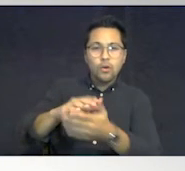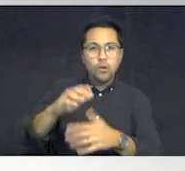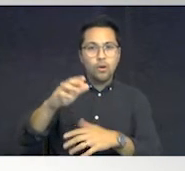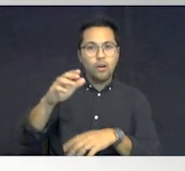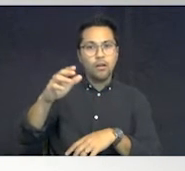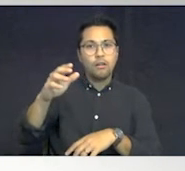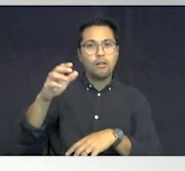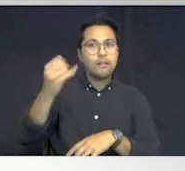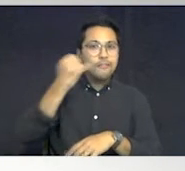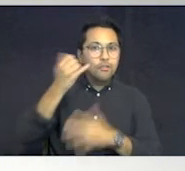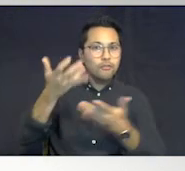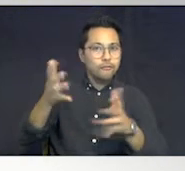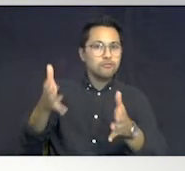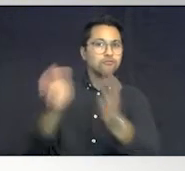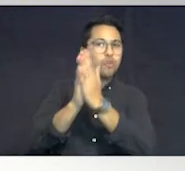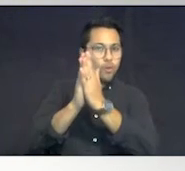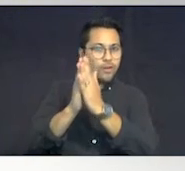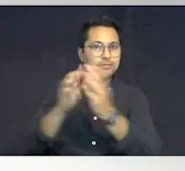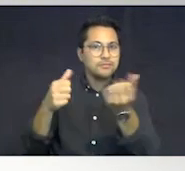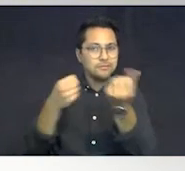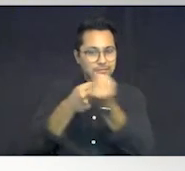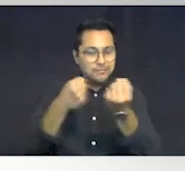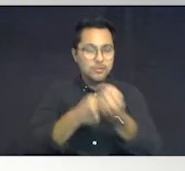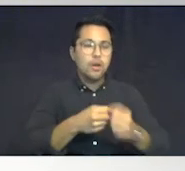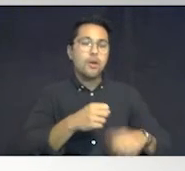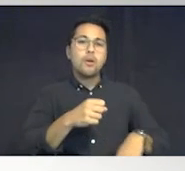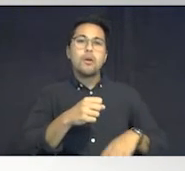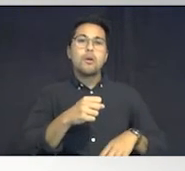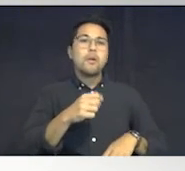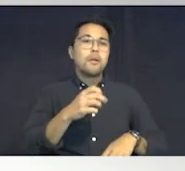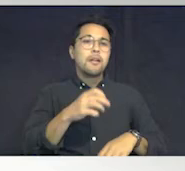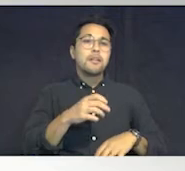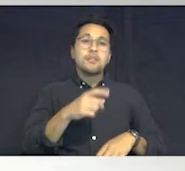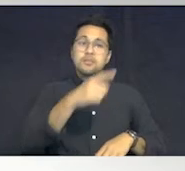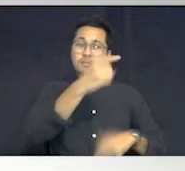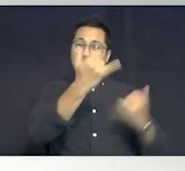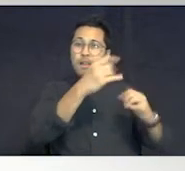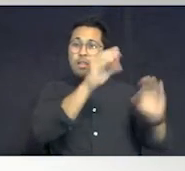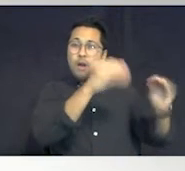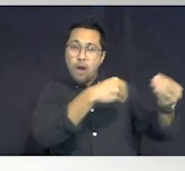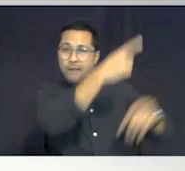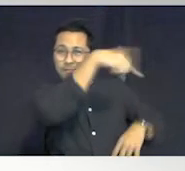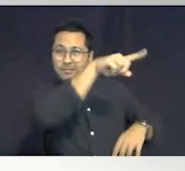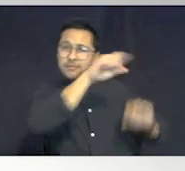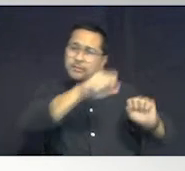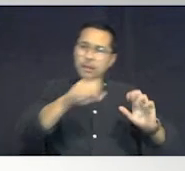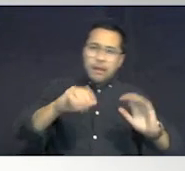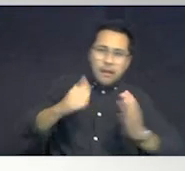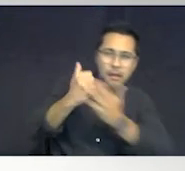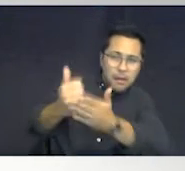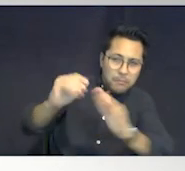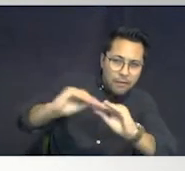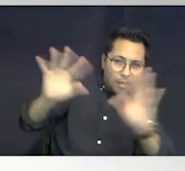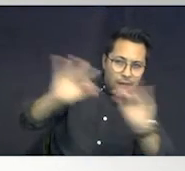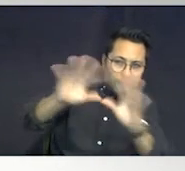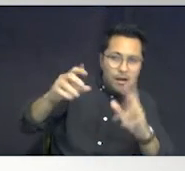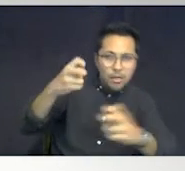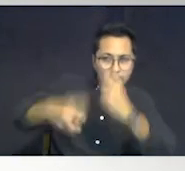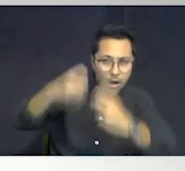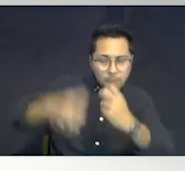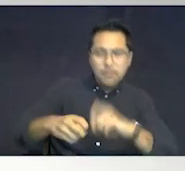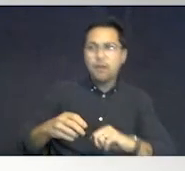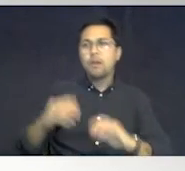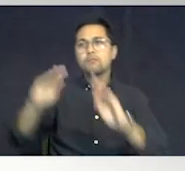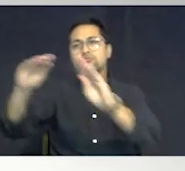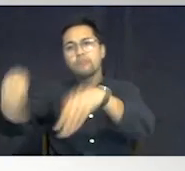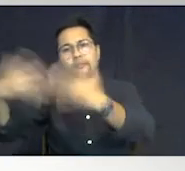made. An inquiry is made by a parent and viewed as an opportunity for the office to help clarify the problem, identified informal ways of addressing the